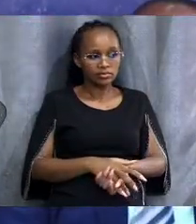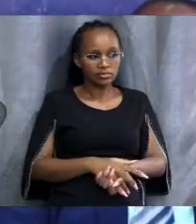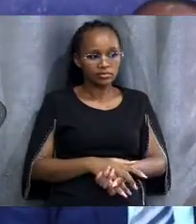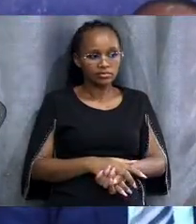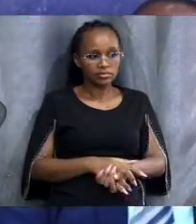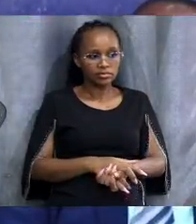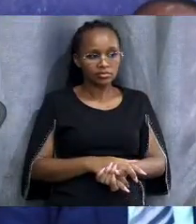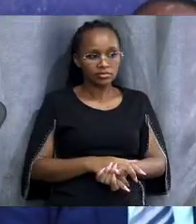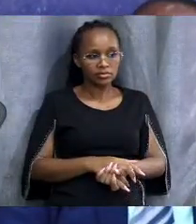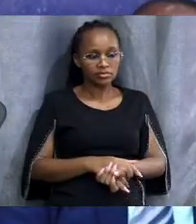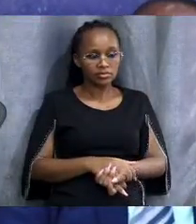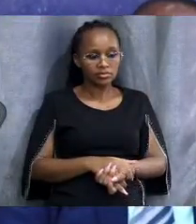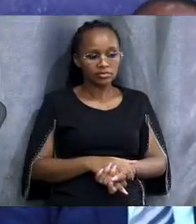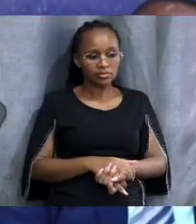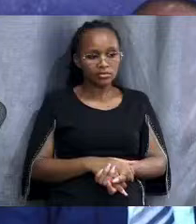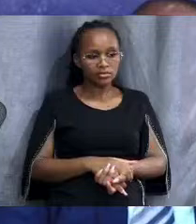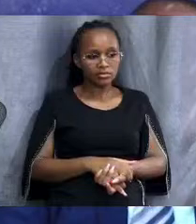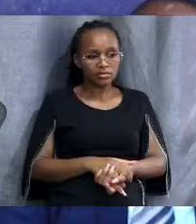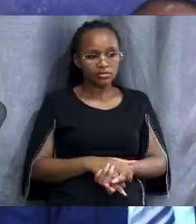Even as we